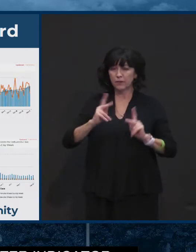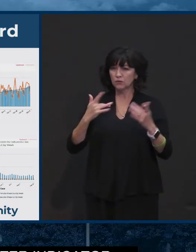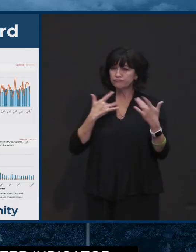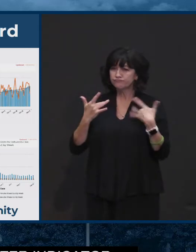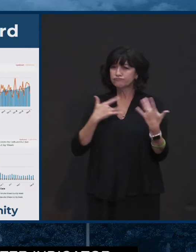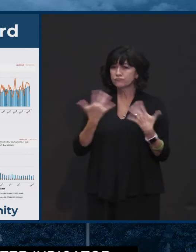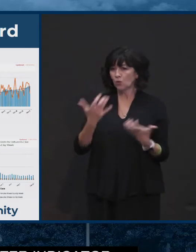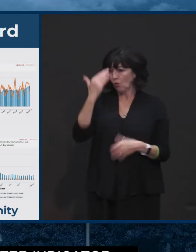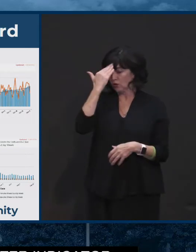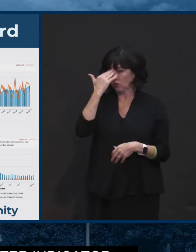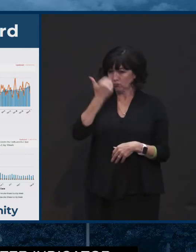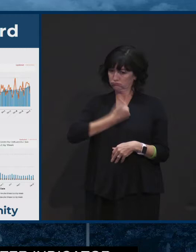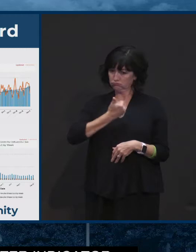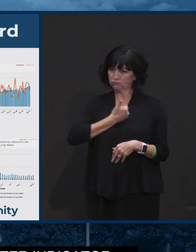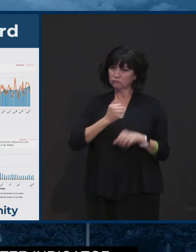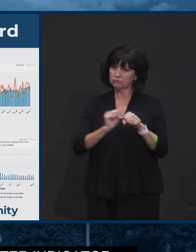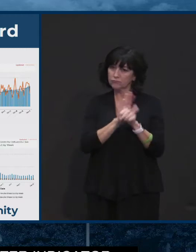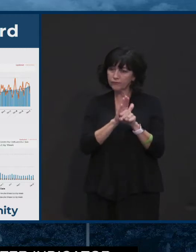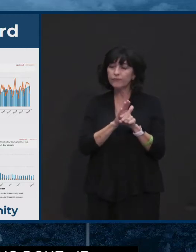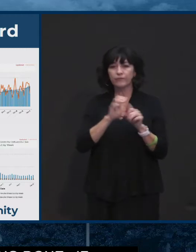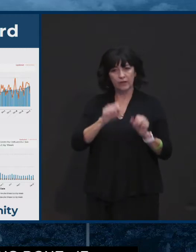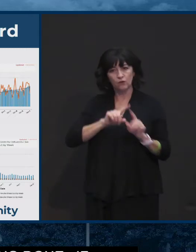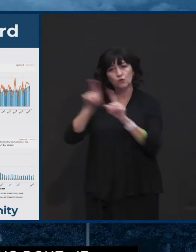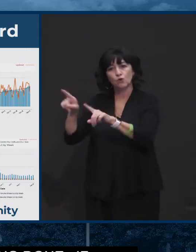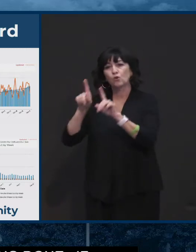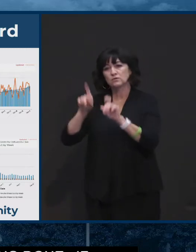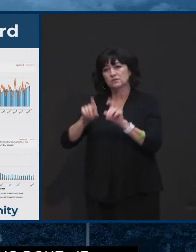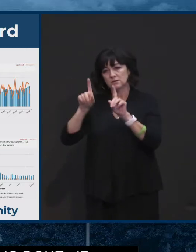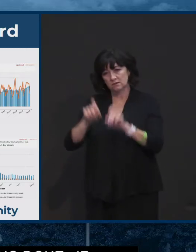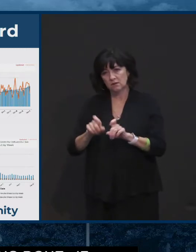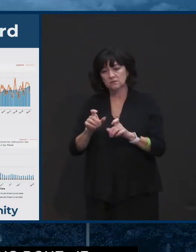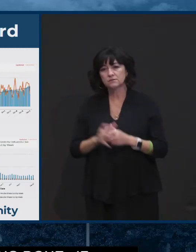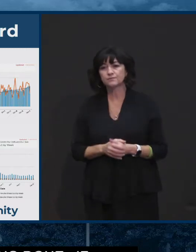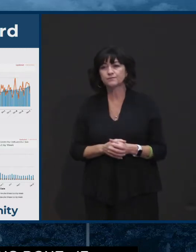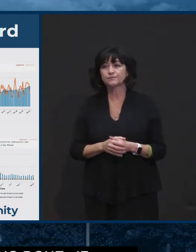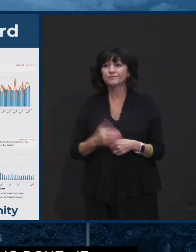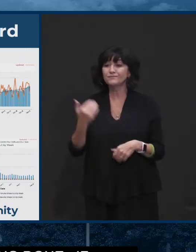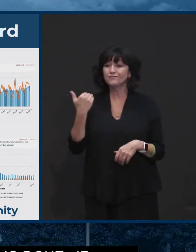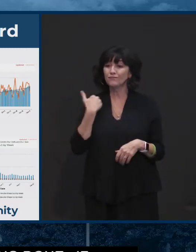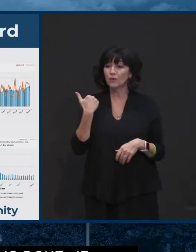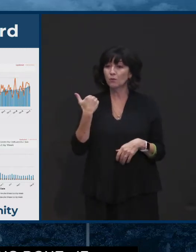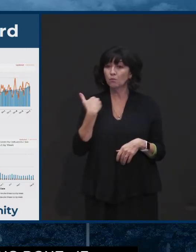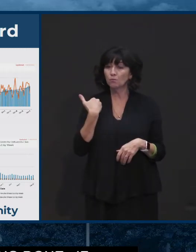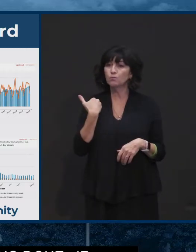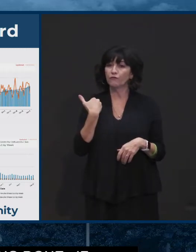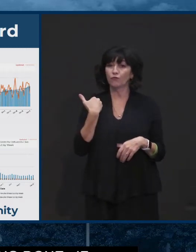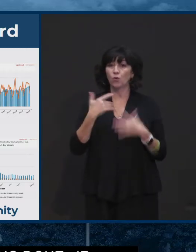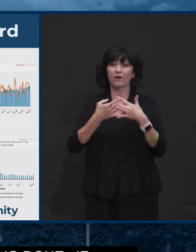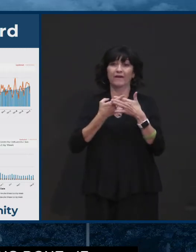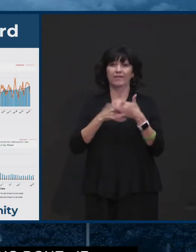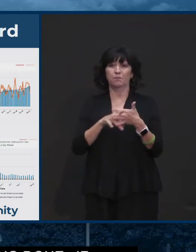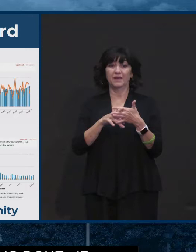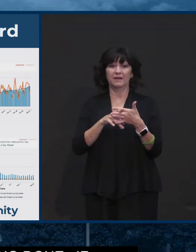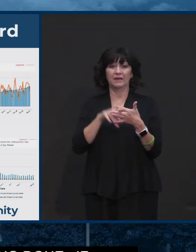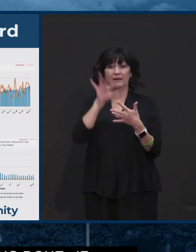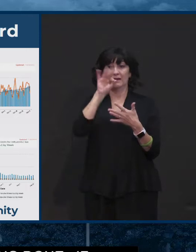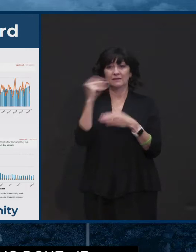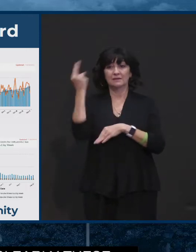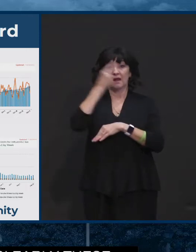trends. Hospitalizations, we were down below 50 if you went back to the beginning of this